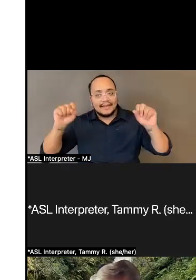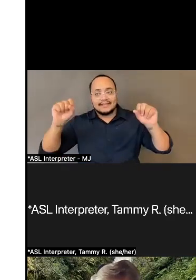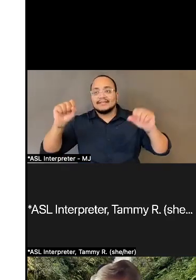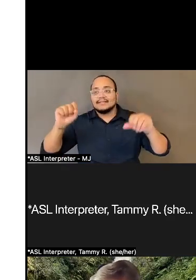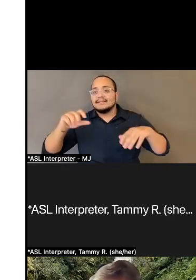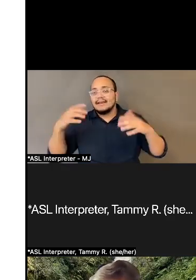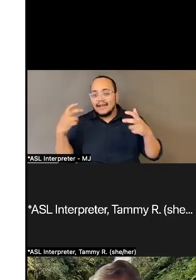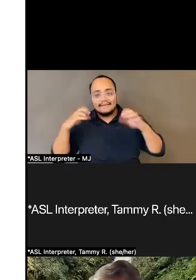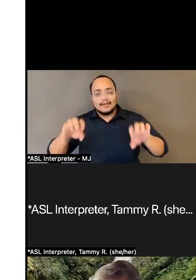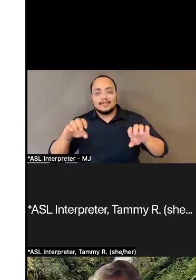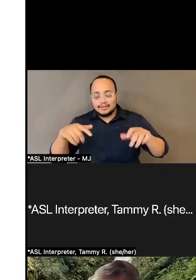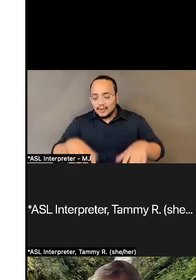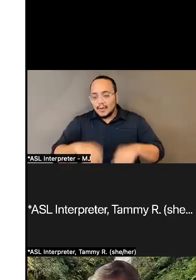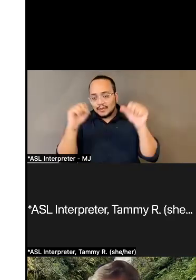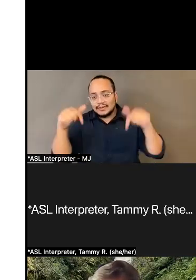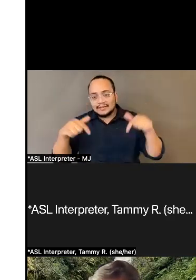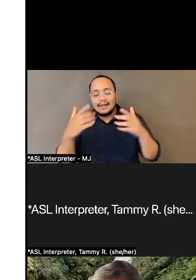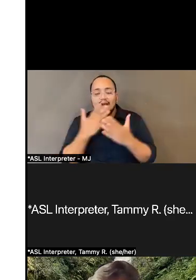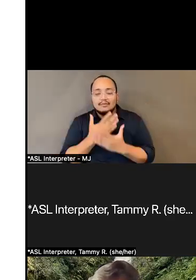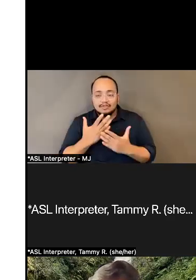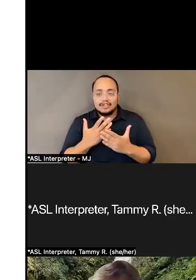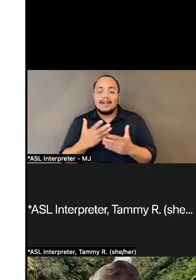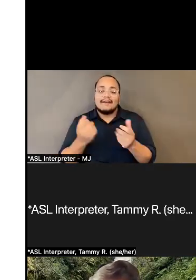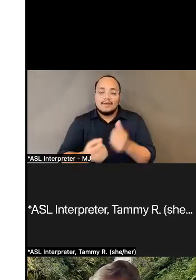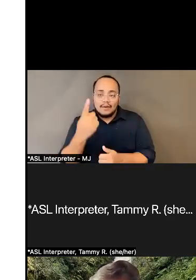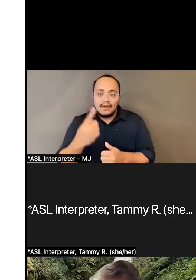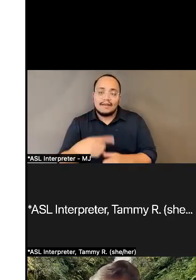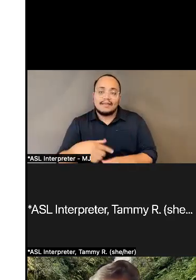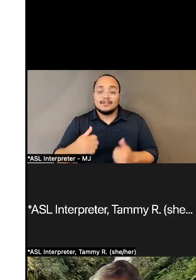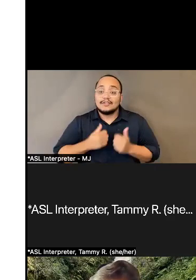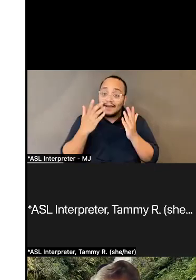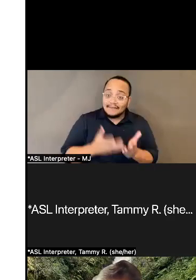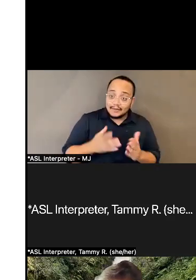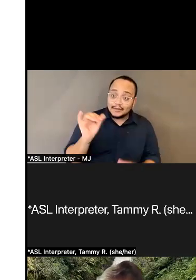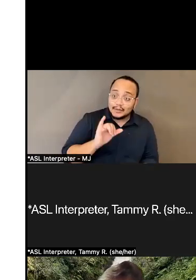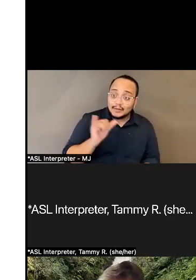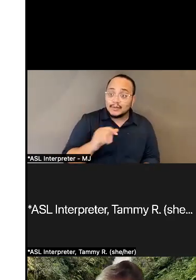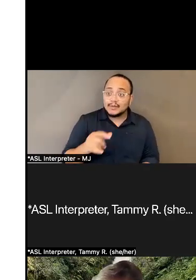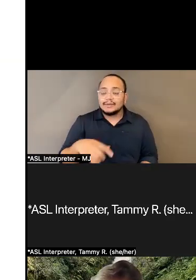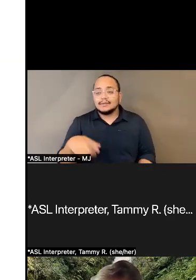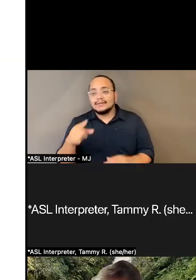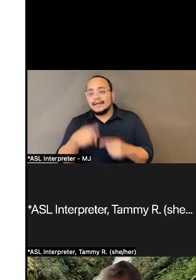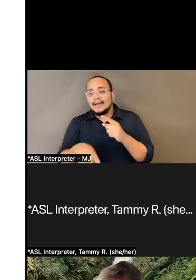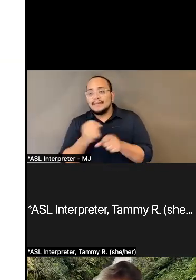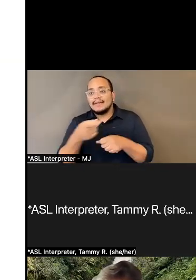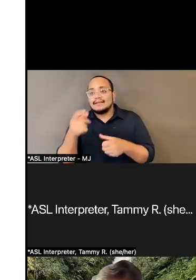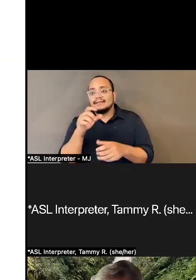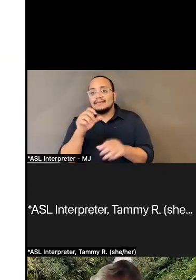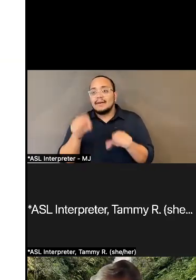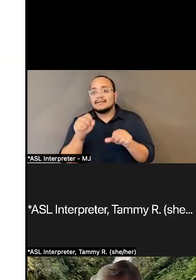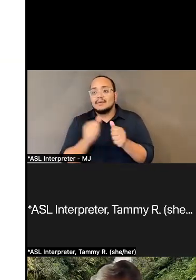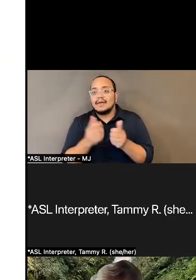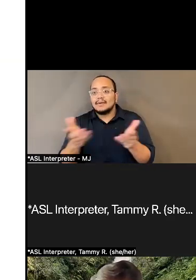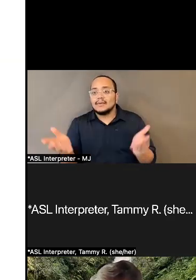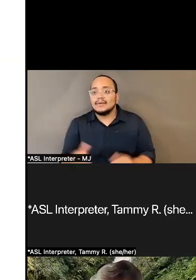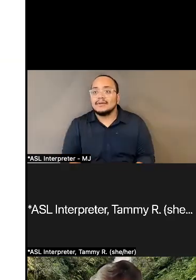effort, and I appreciate everyone, as well as especially the survivors for whom this wouldn't have, this study wouldn't have